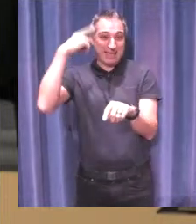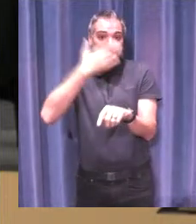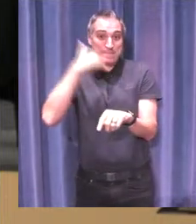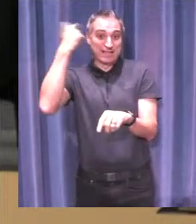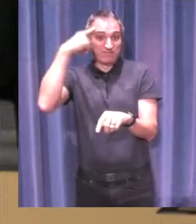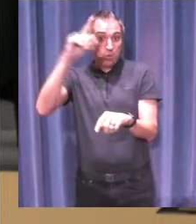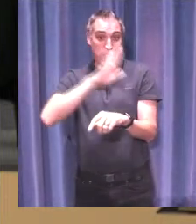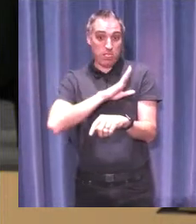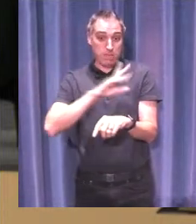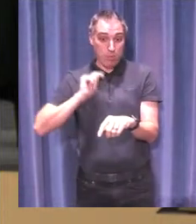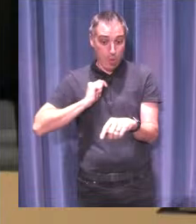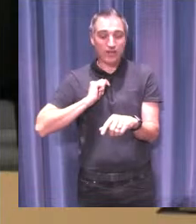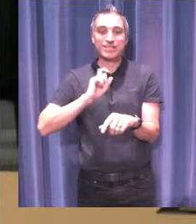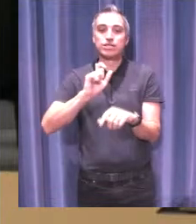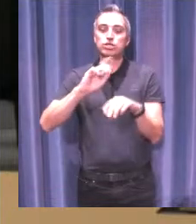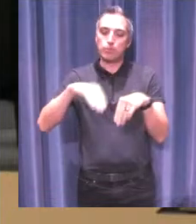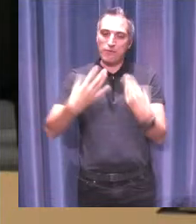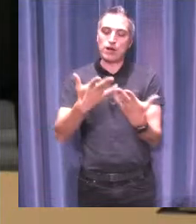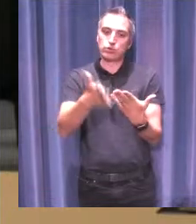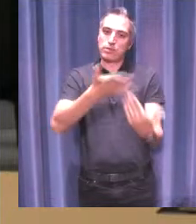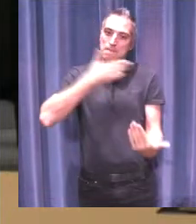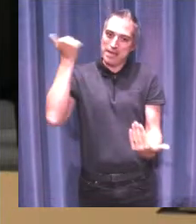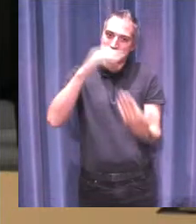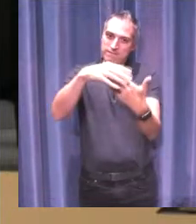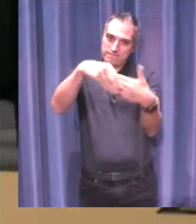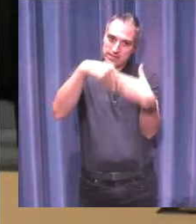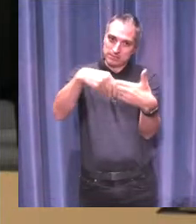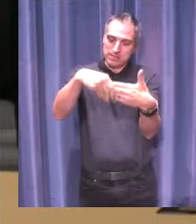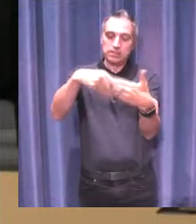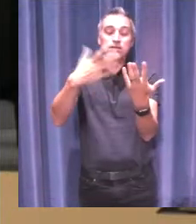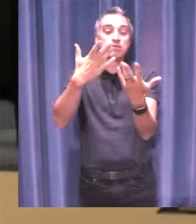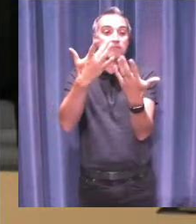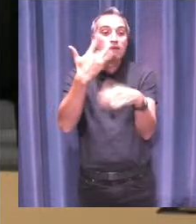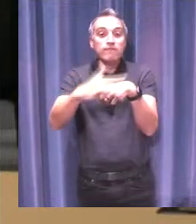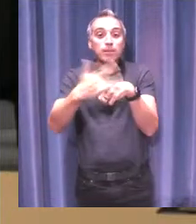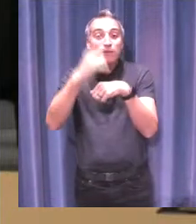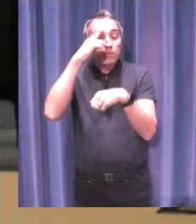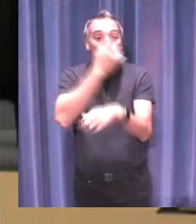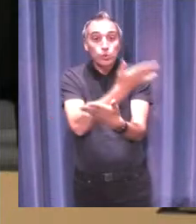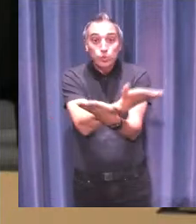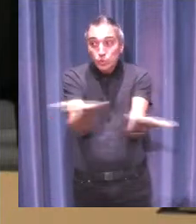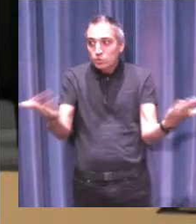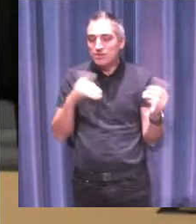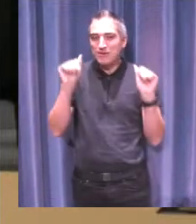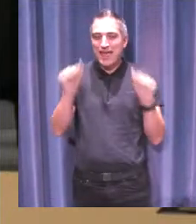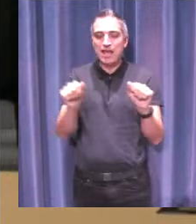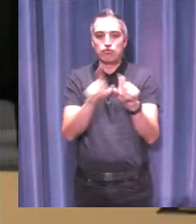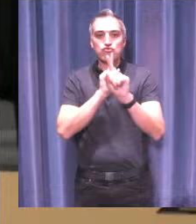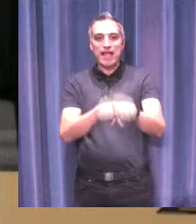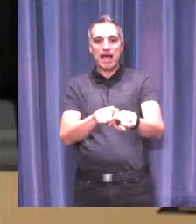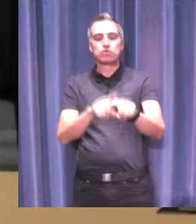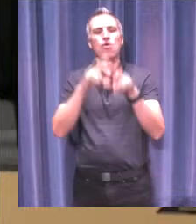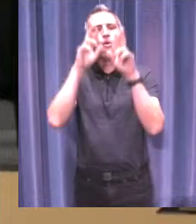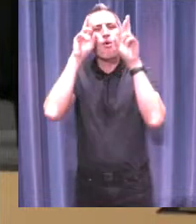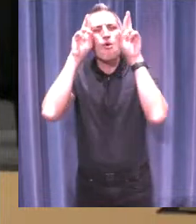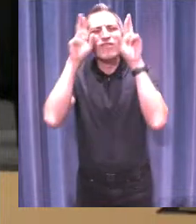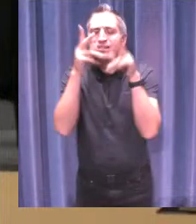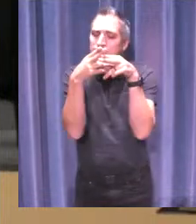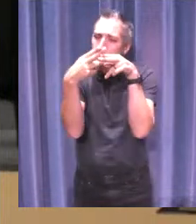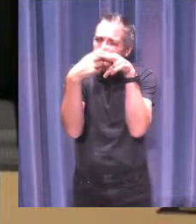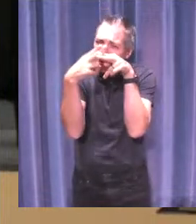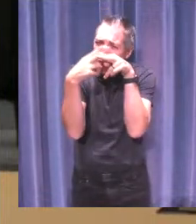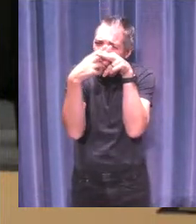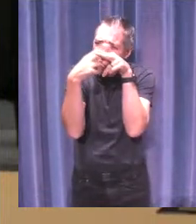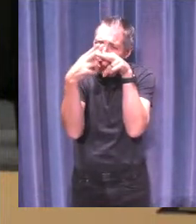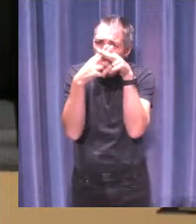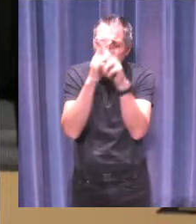board is to give you the best flexibility that you would have available to you to react. Again, this is hopefully just a very